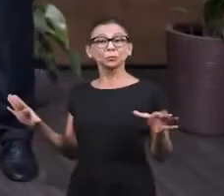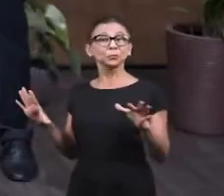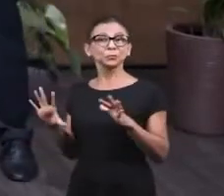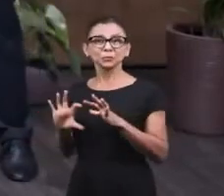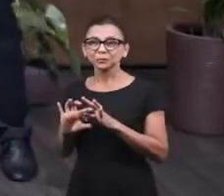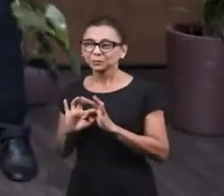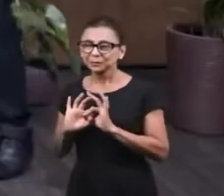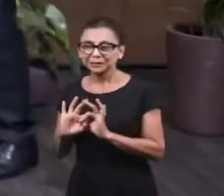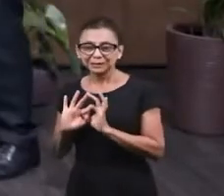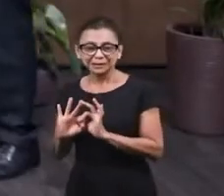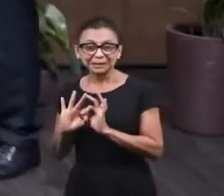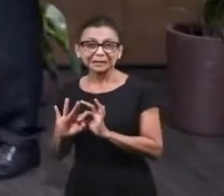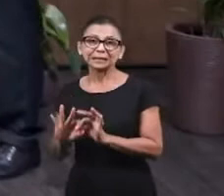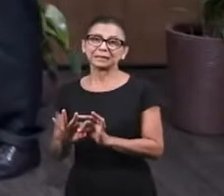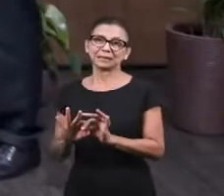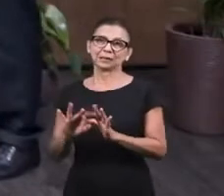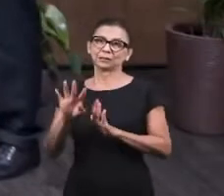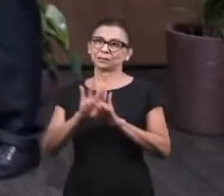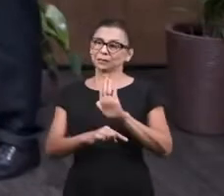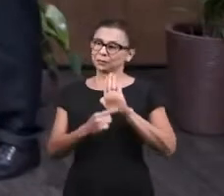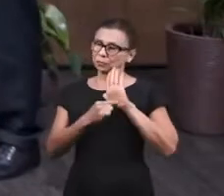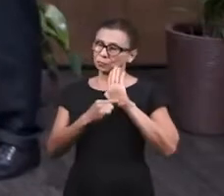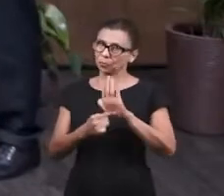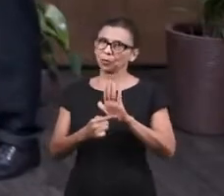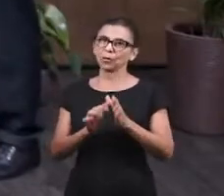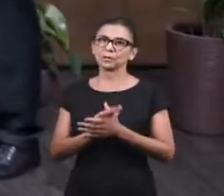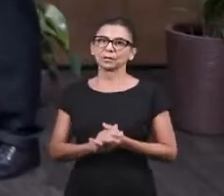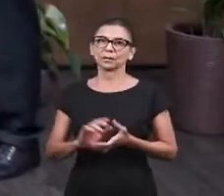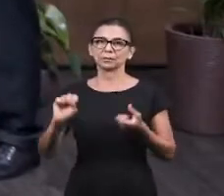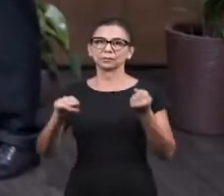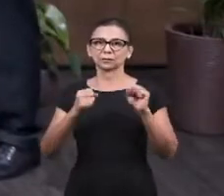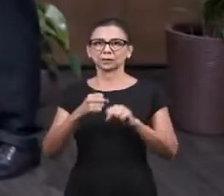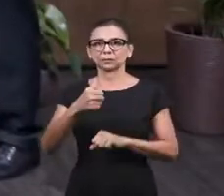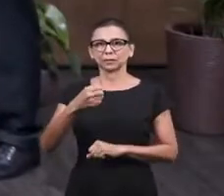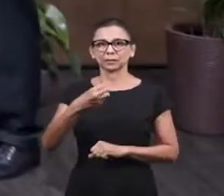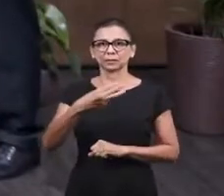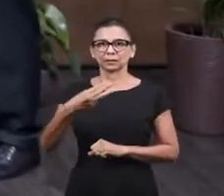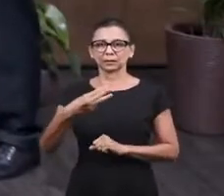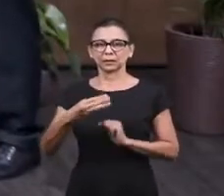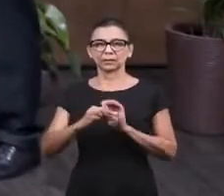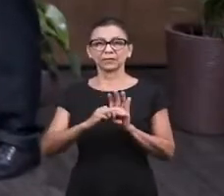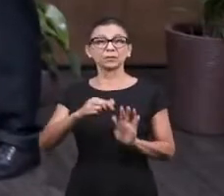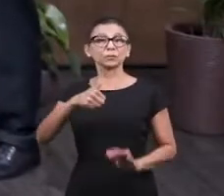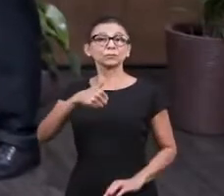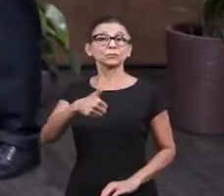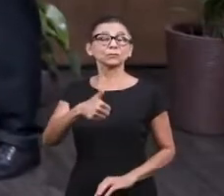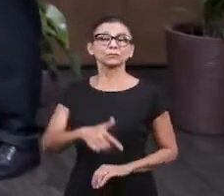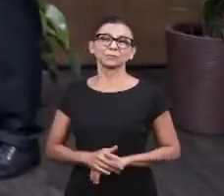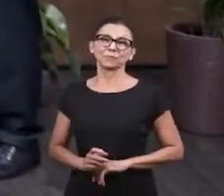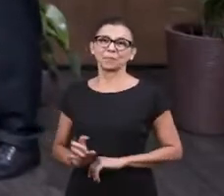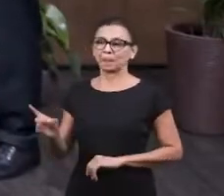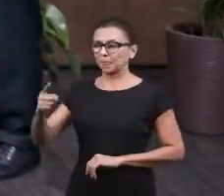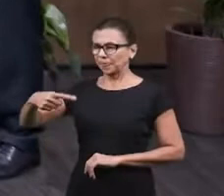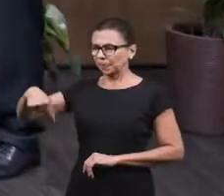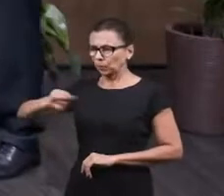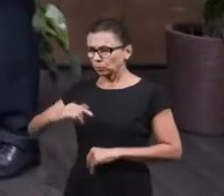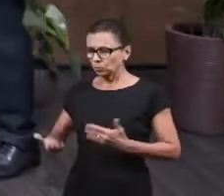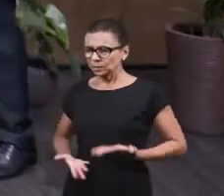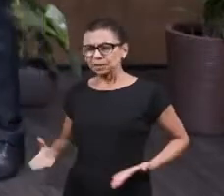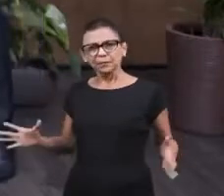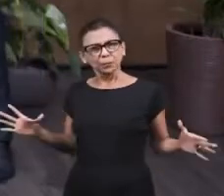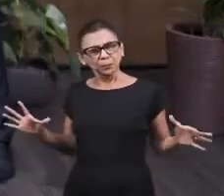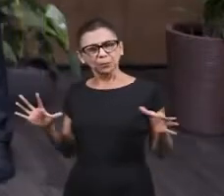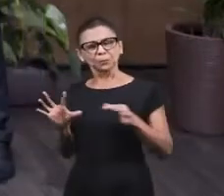dwelling of the brethren where unity should be in place. And here it's very clear in Psalm chapter 133 verse 1, it